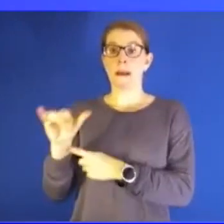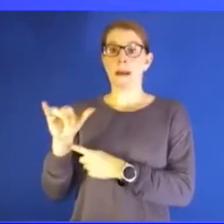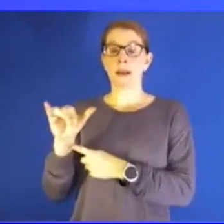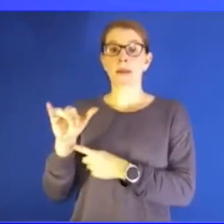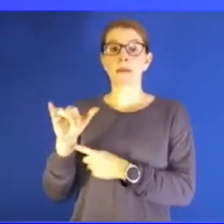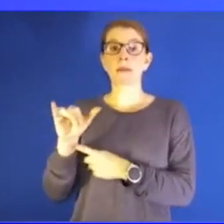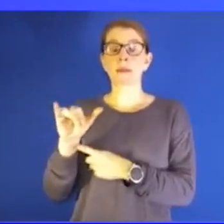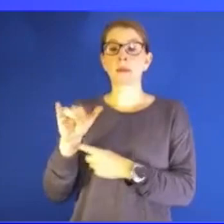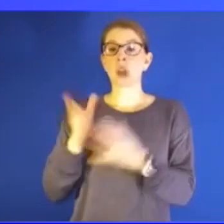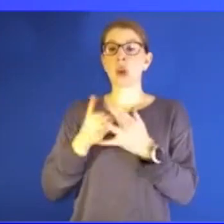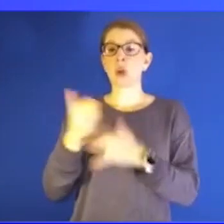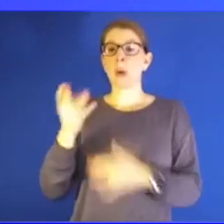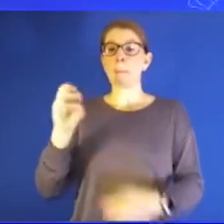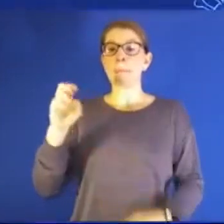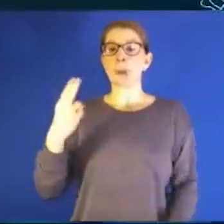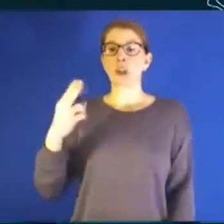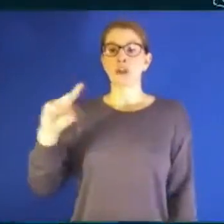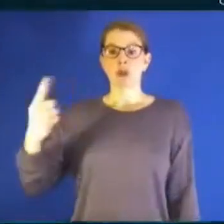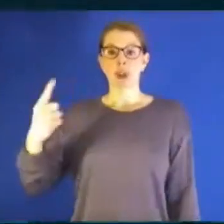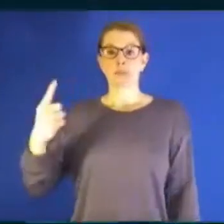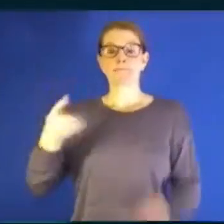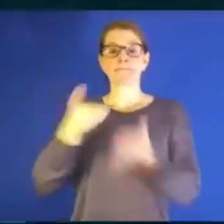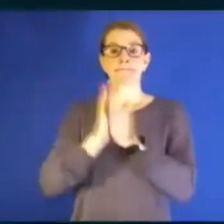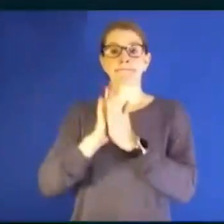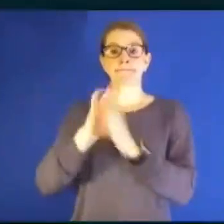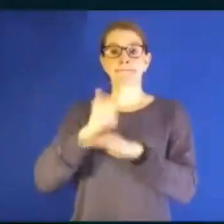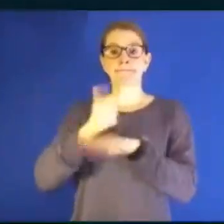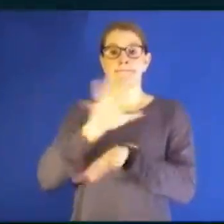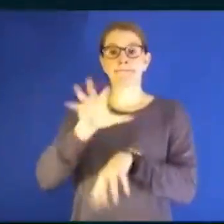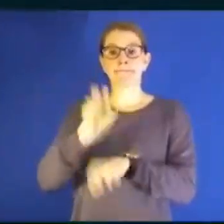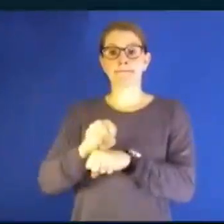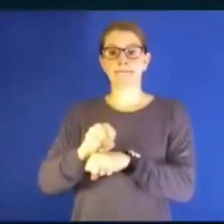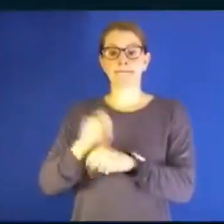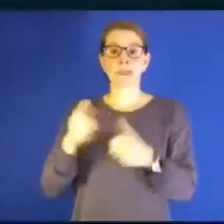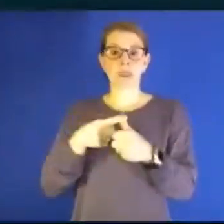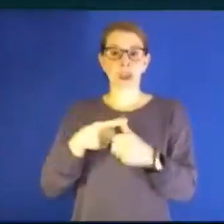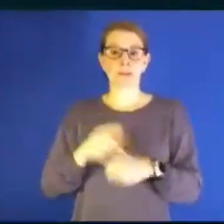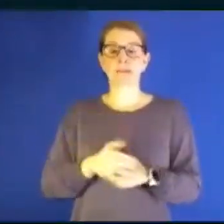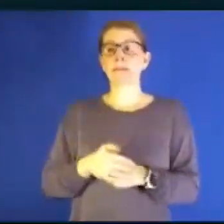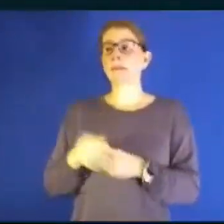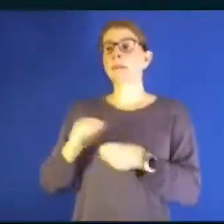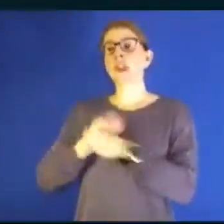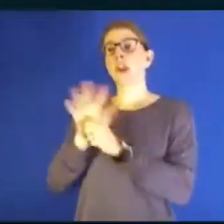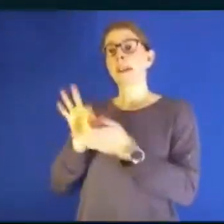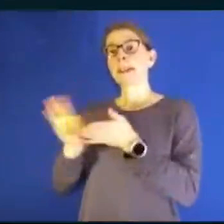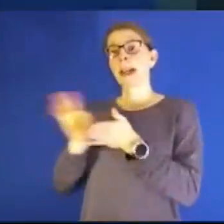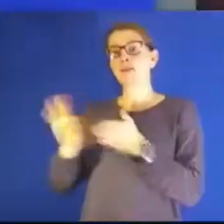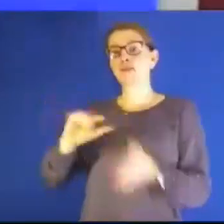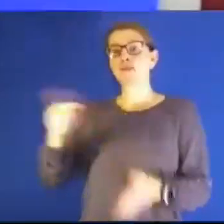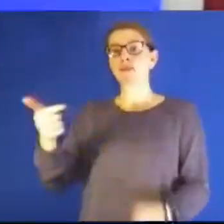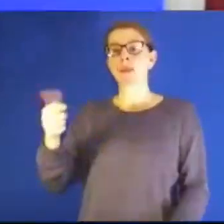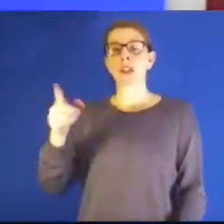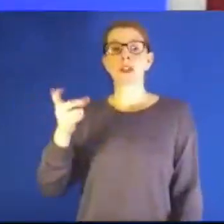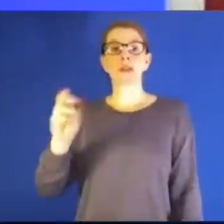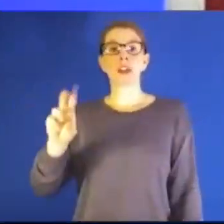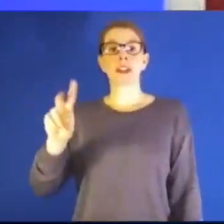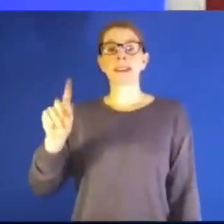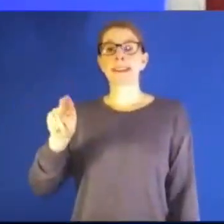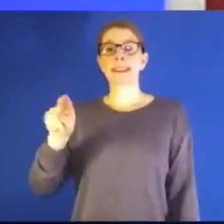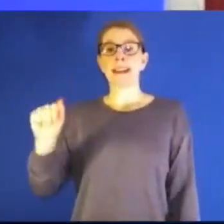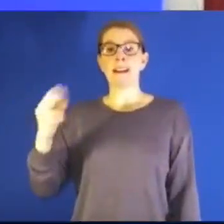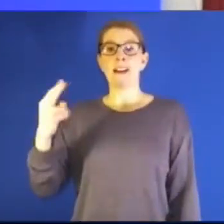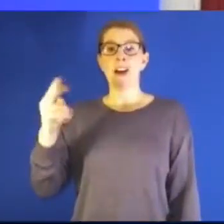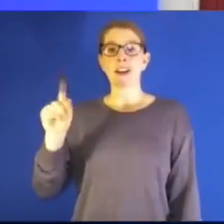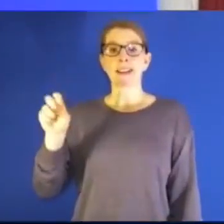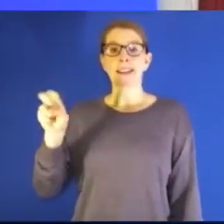do ask you to make an appointment. So let's get to our COVID count this morning. And Dr. Dana Hawkinson, he's our Medical Director of Infection Prevention and Control.